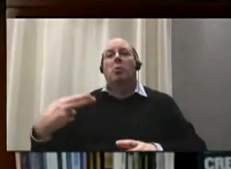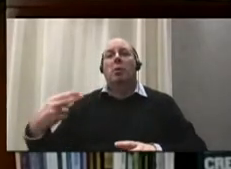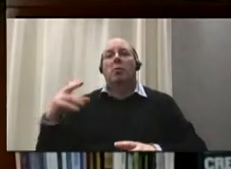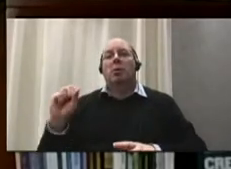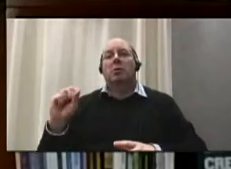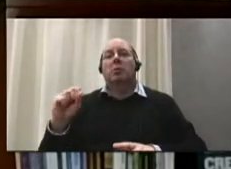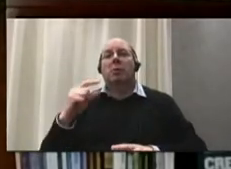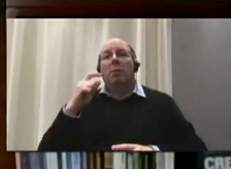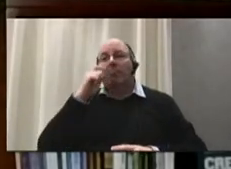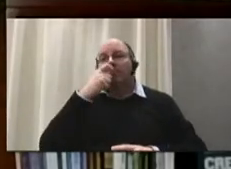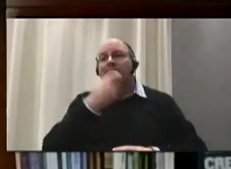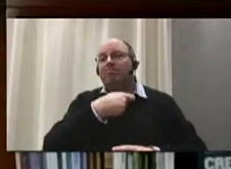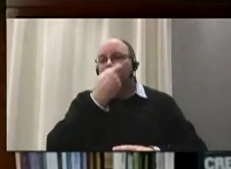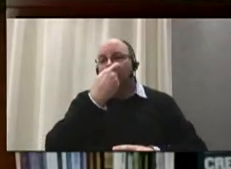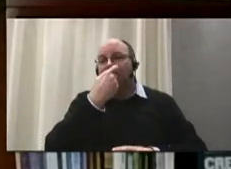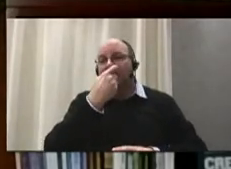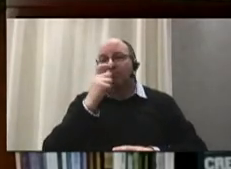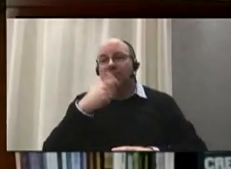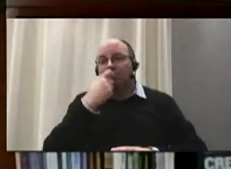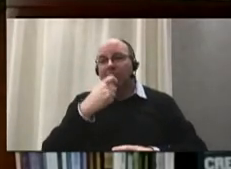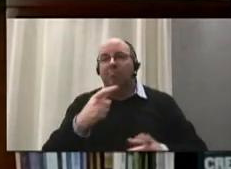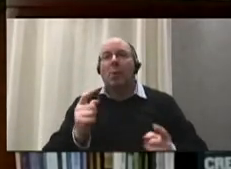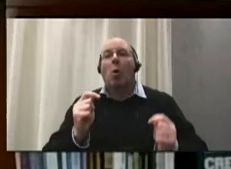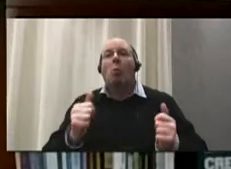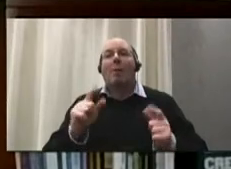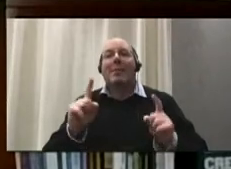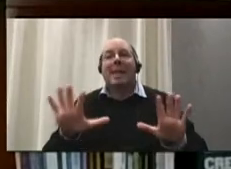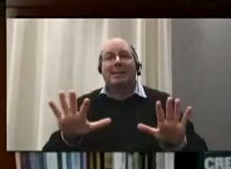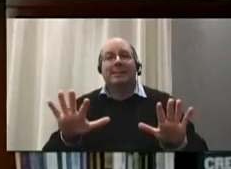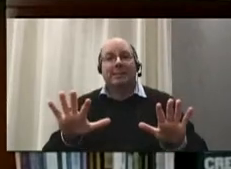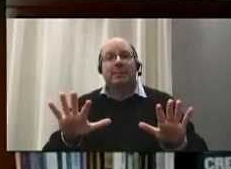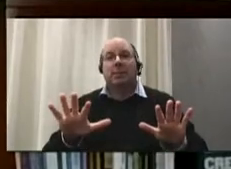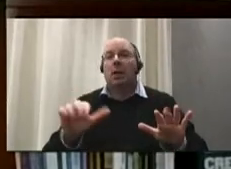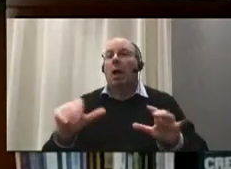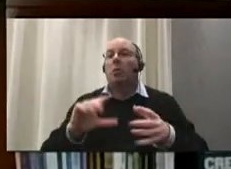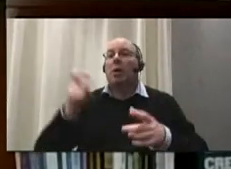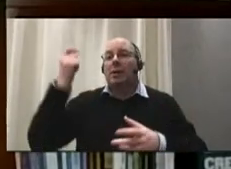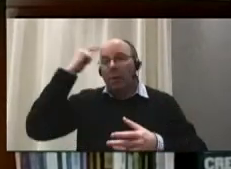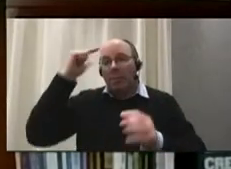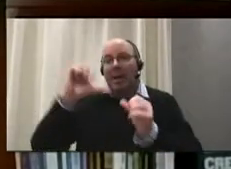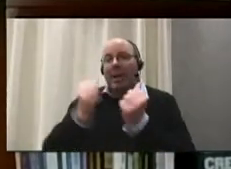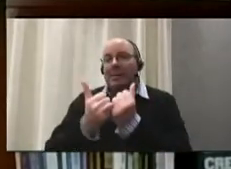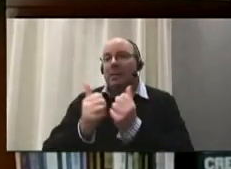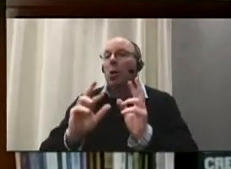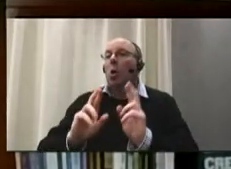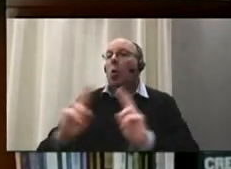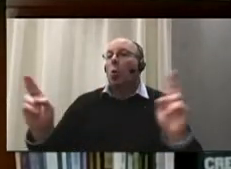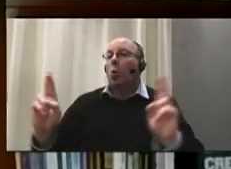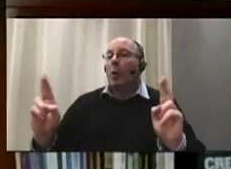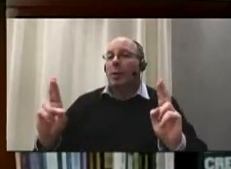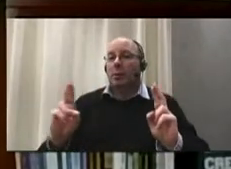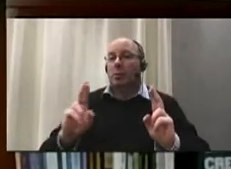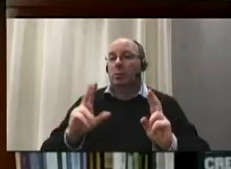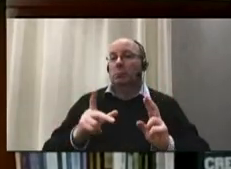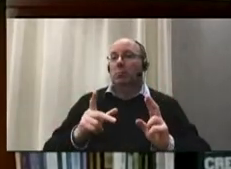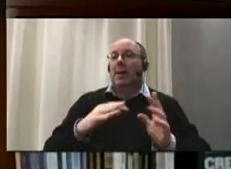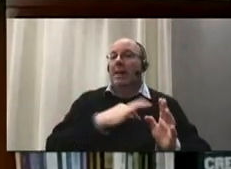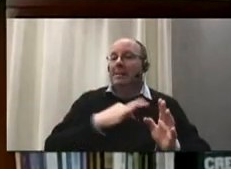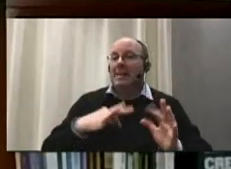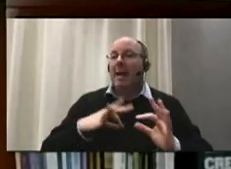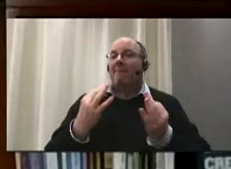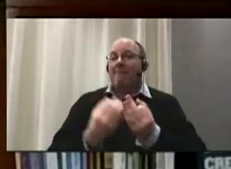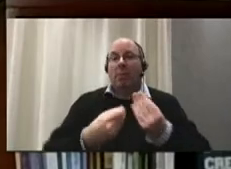of Health and Human Services and other government agencies to make sure that we have those test kits so they can be in the hands of our staff and families. We've provided